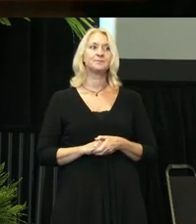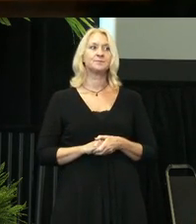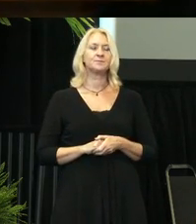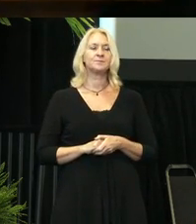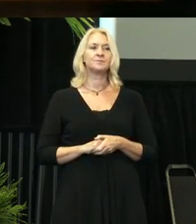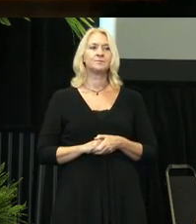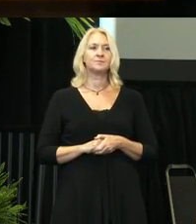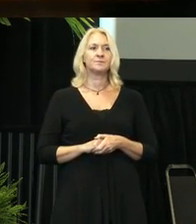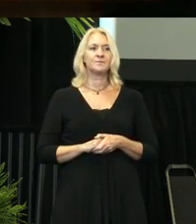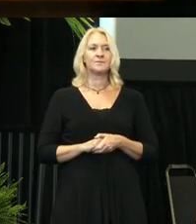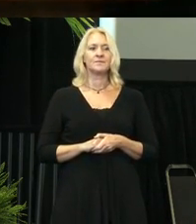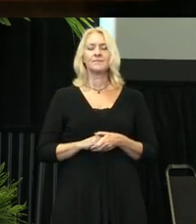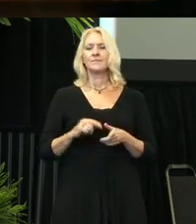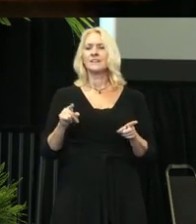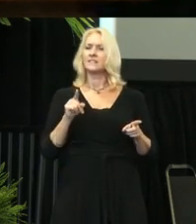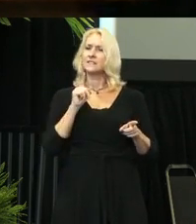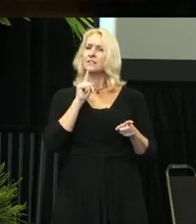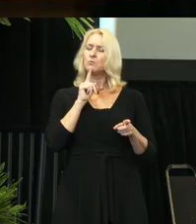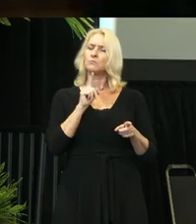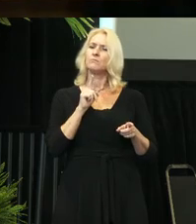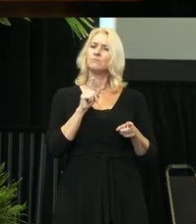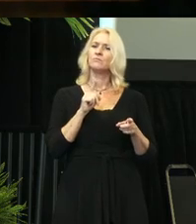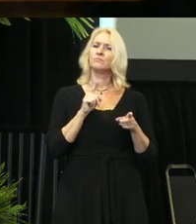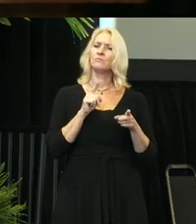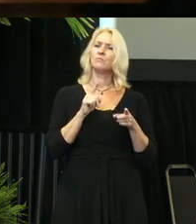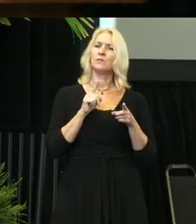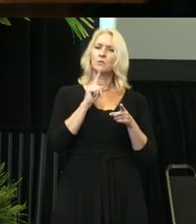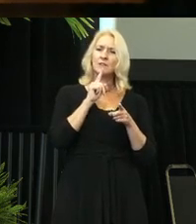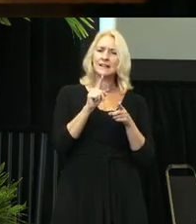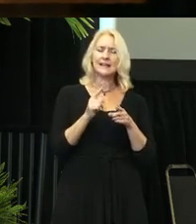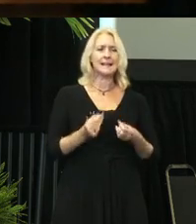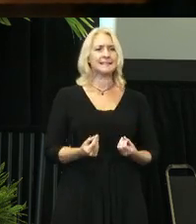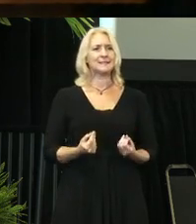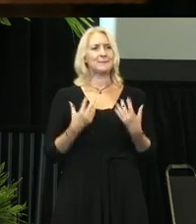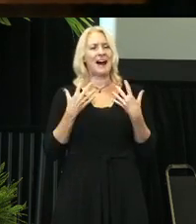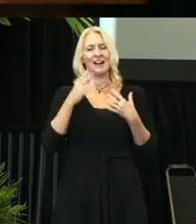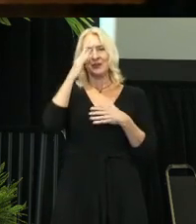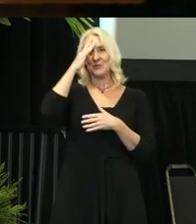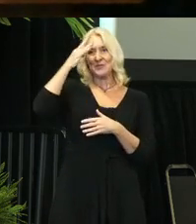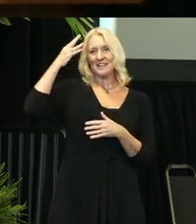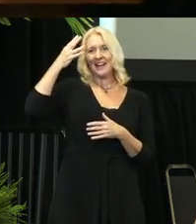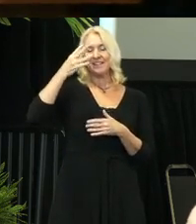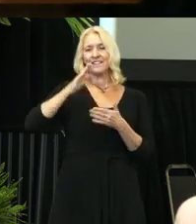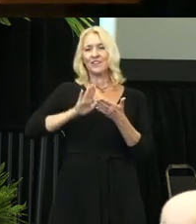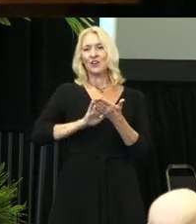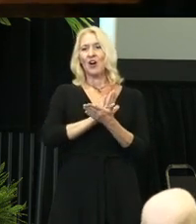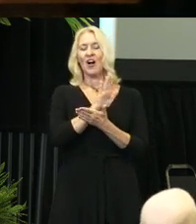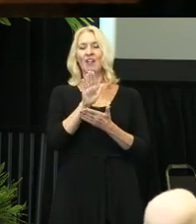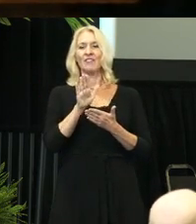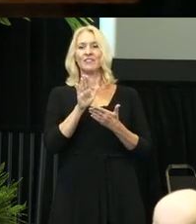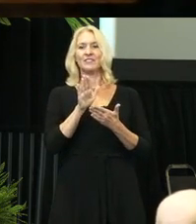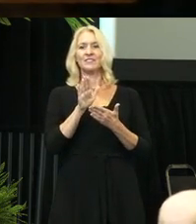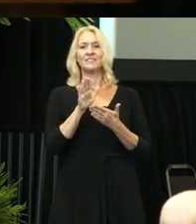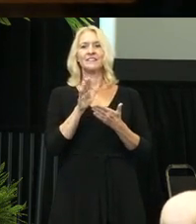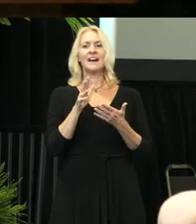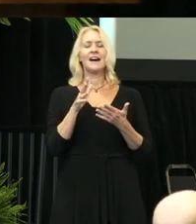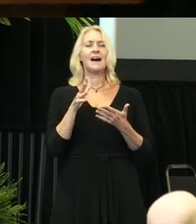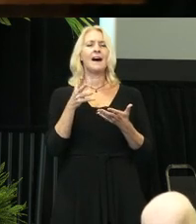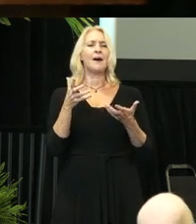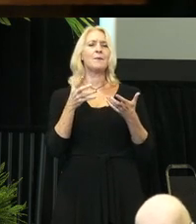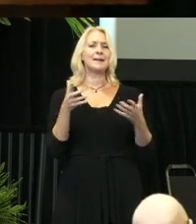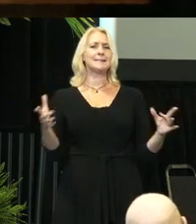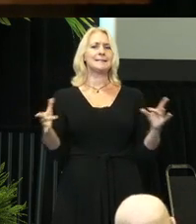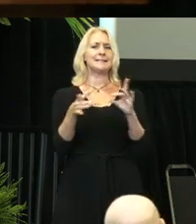Well, inspired by the creativity and supportive structure of the college, I decided to explore how I could marry my love of technology with